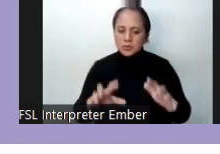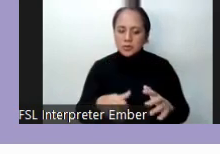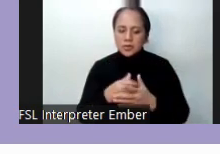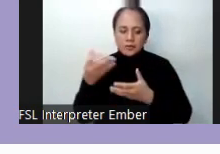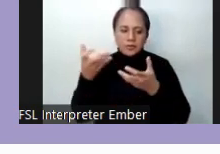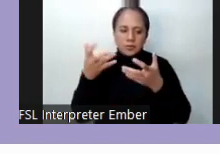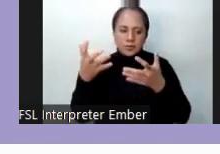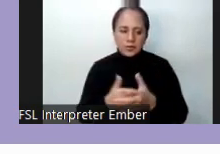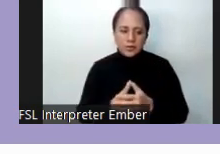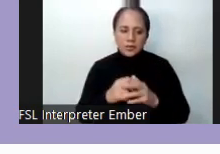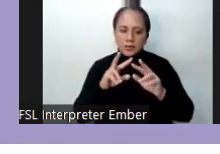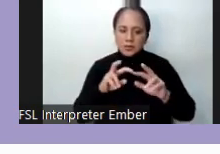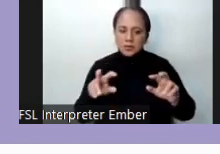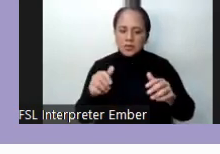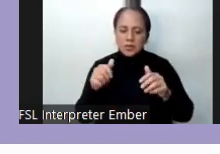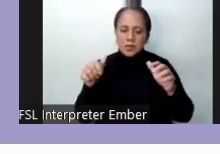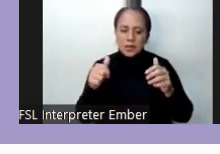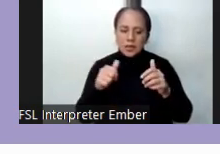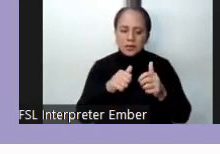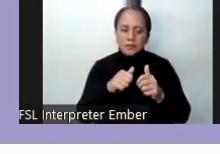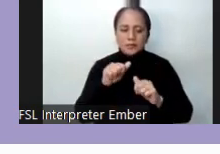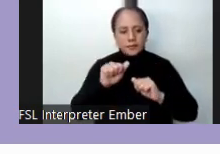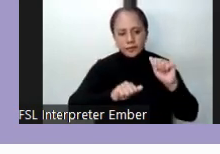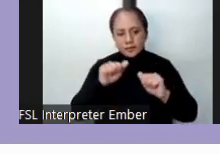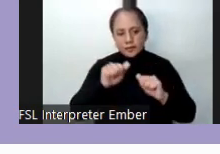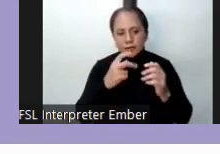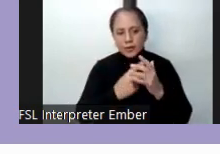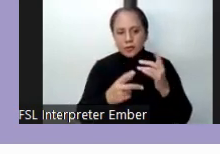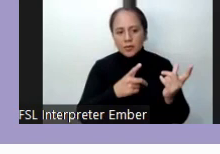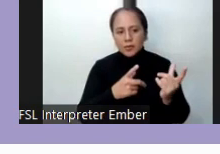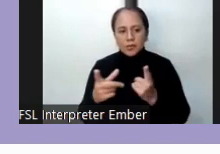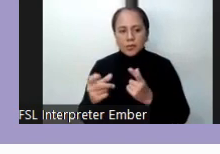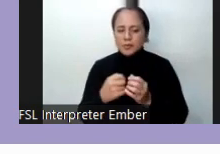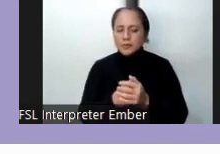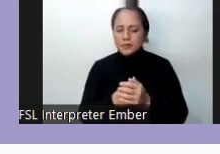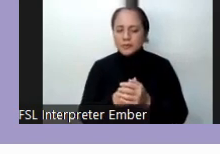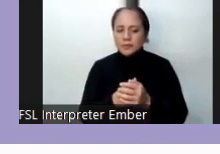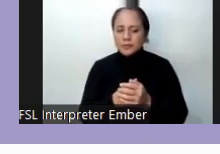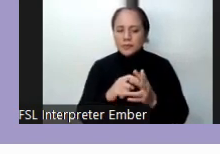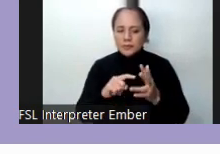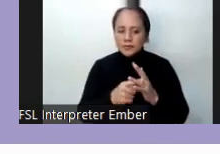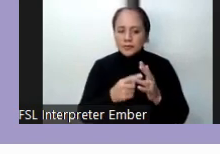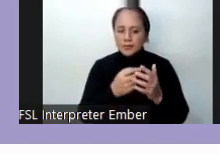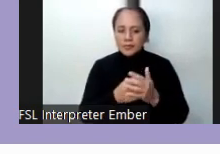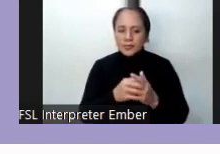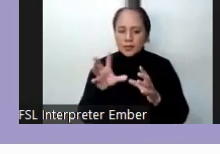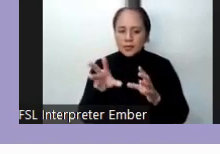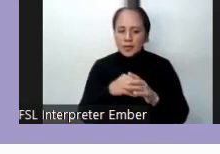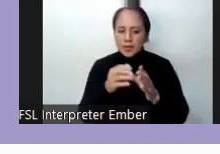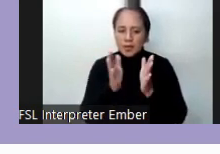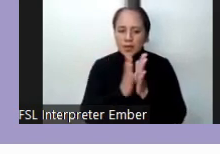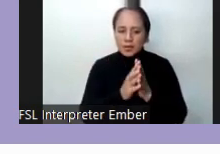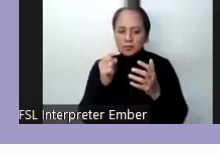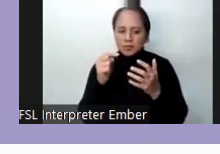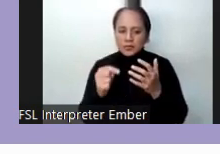facilitators. The survey and assessment activities were both conducted via Google Forms. At the beginning of each, participants were asked to accomplish